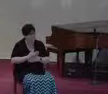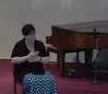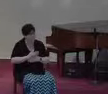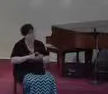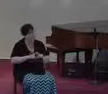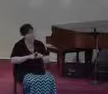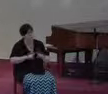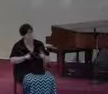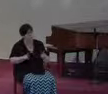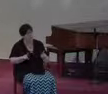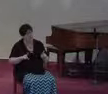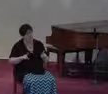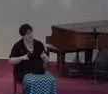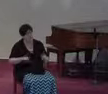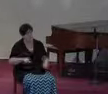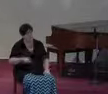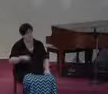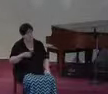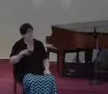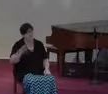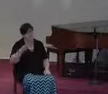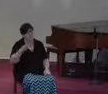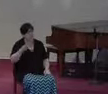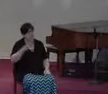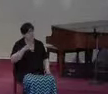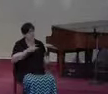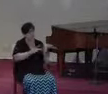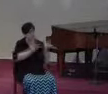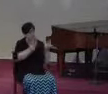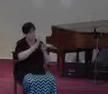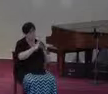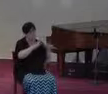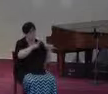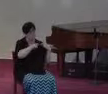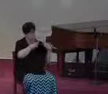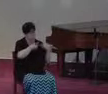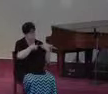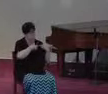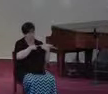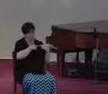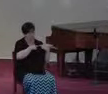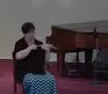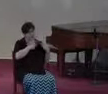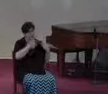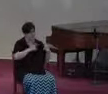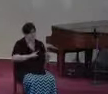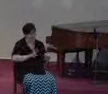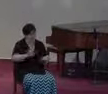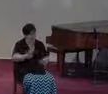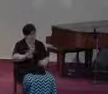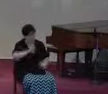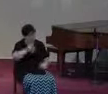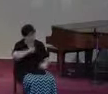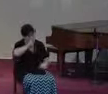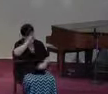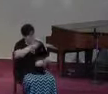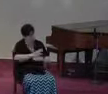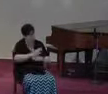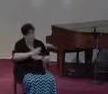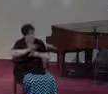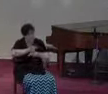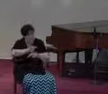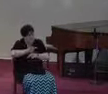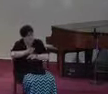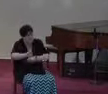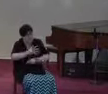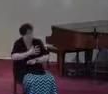But he was responsible as Mary's oldest son to care for her, to nurture her. And there on the